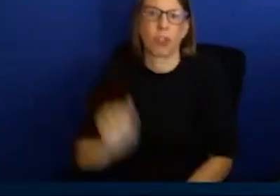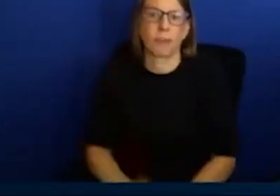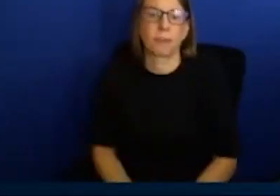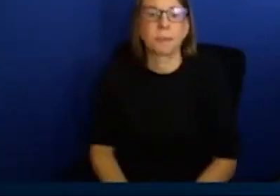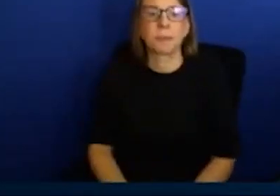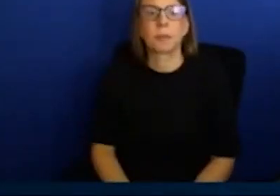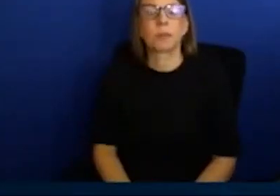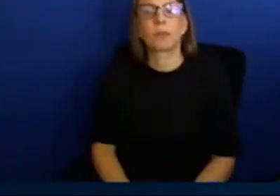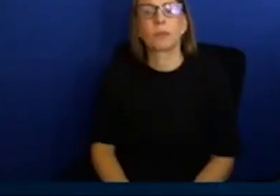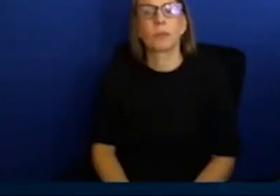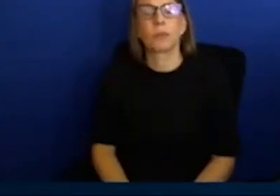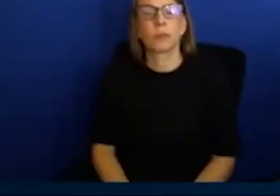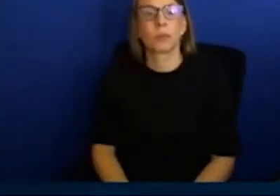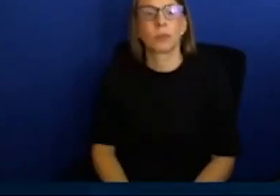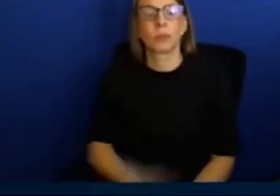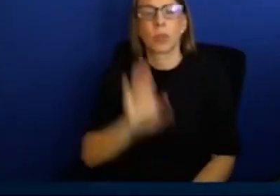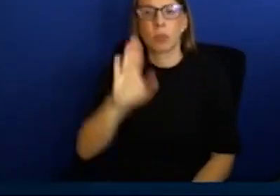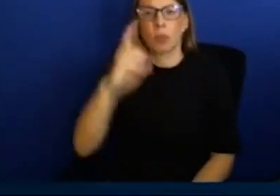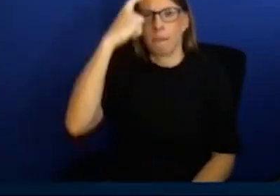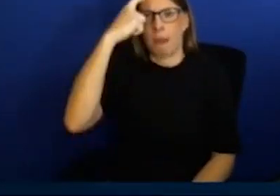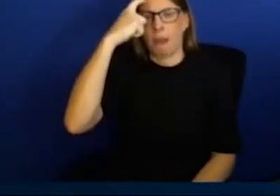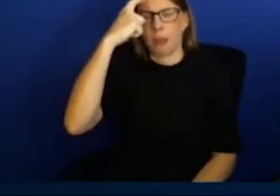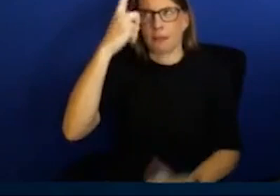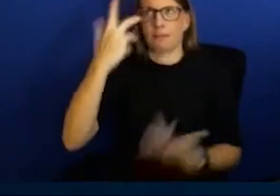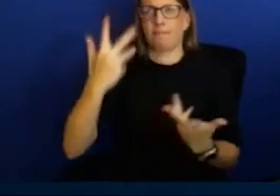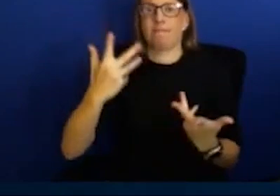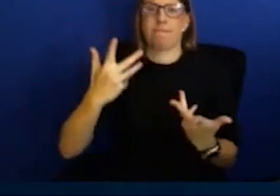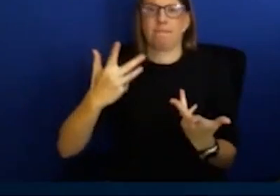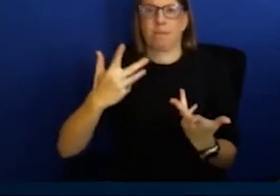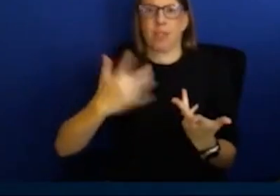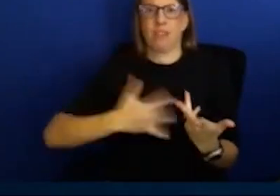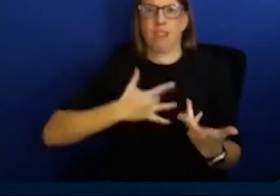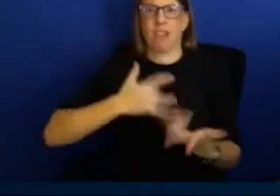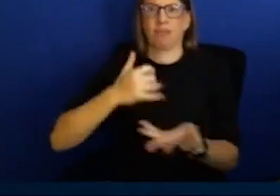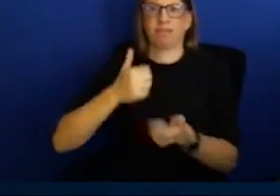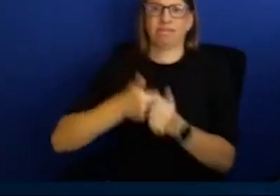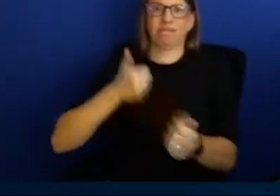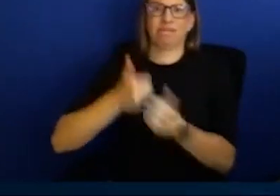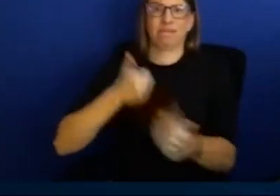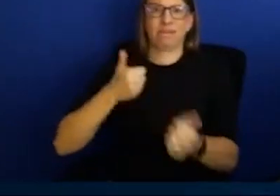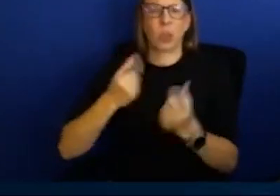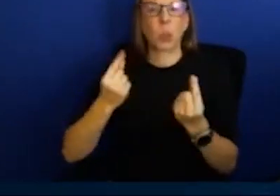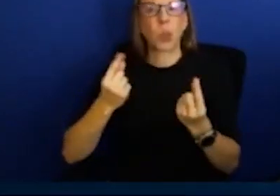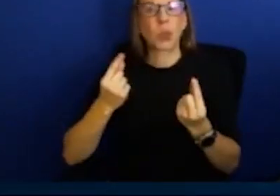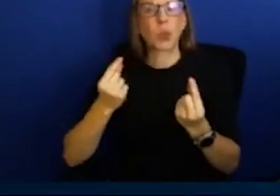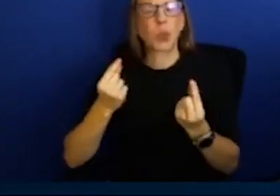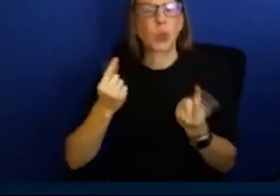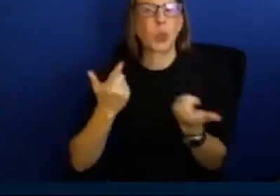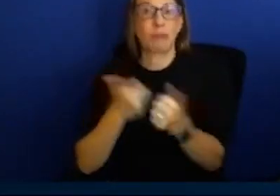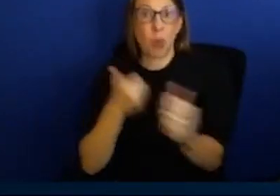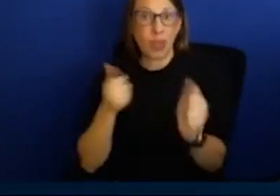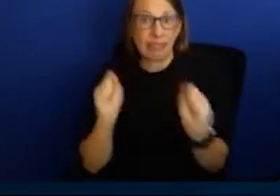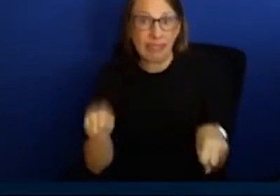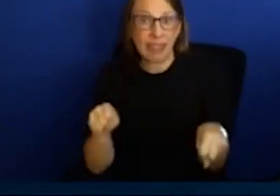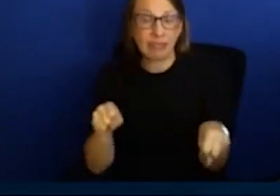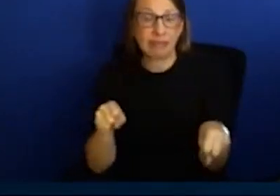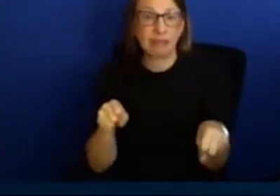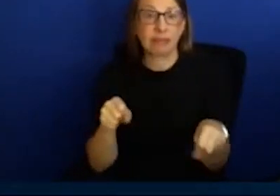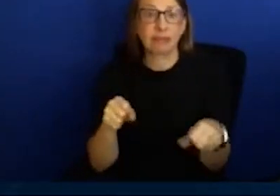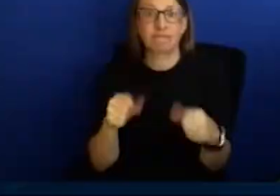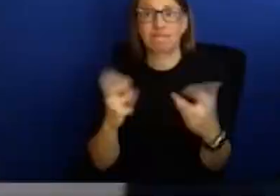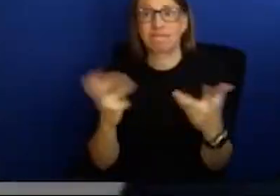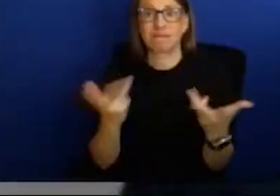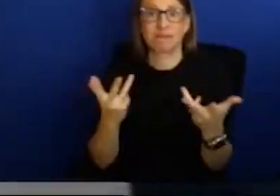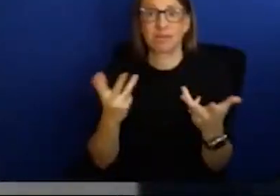So in your mind, was this inevitable? What could have been done to maybe avoid that, or is it unavoidable? What's your insight on that?